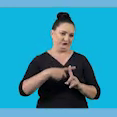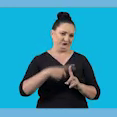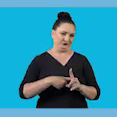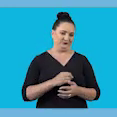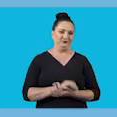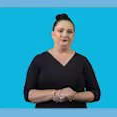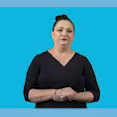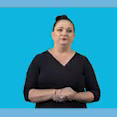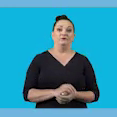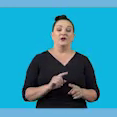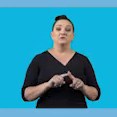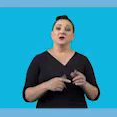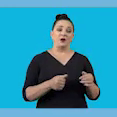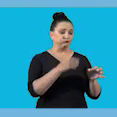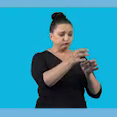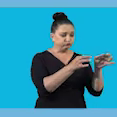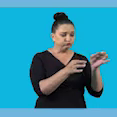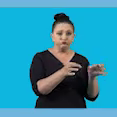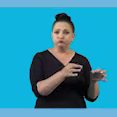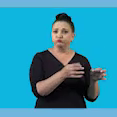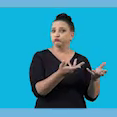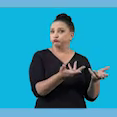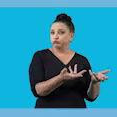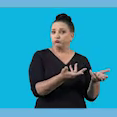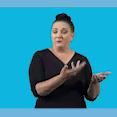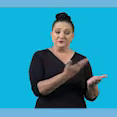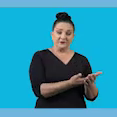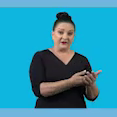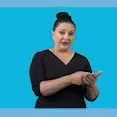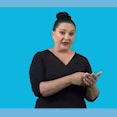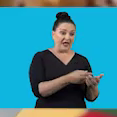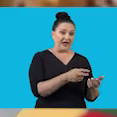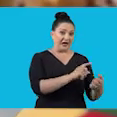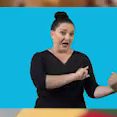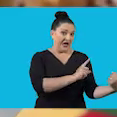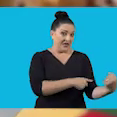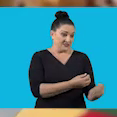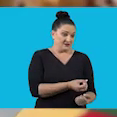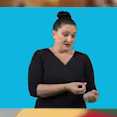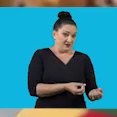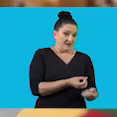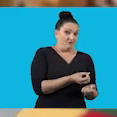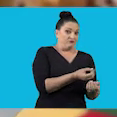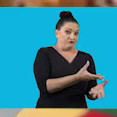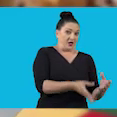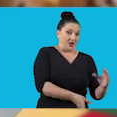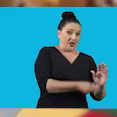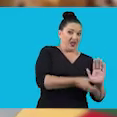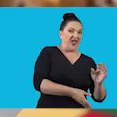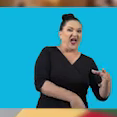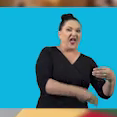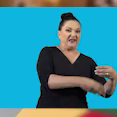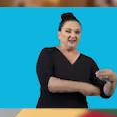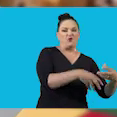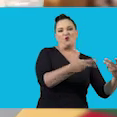We also know that particles behave differently when we either add or remove energy. So when we add energy into a particle, into